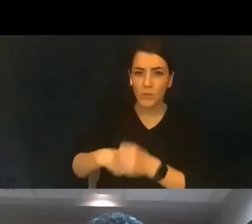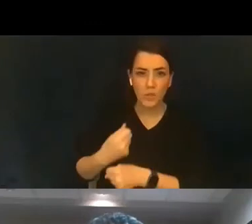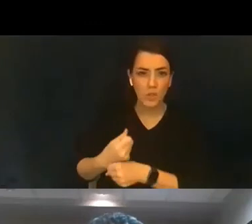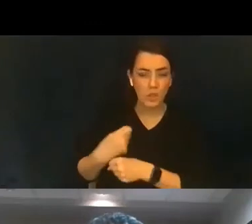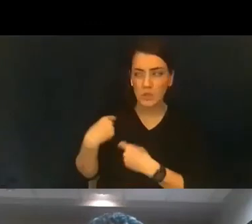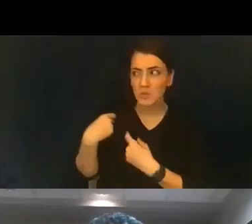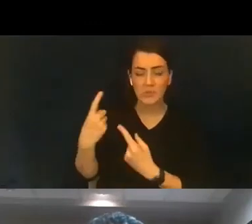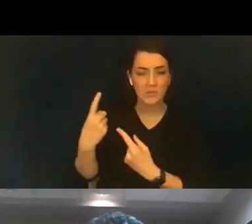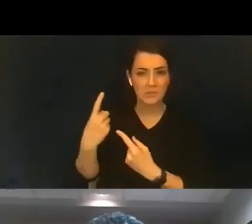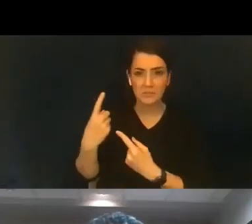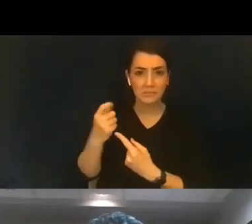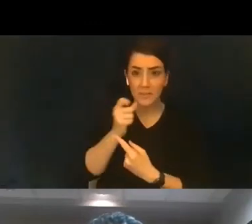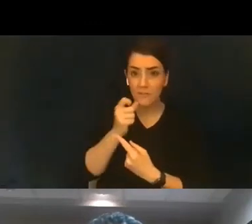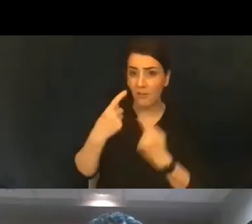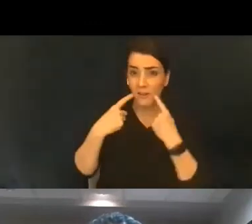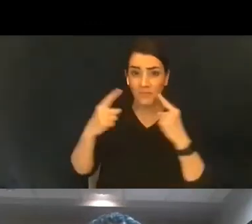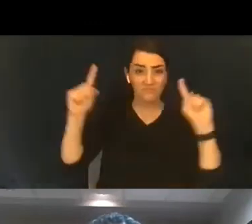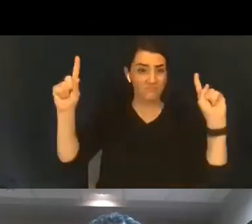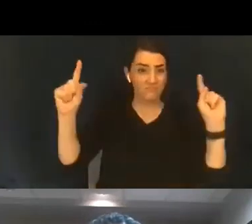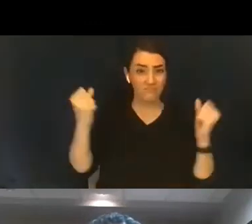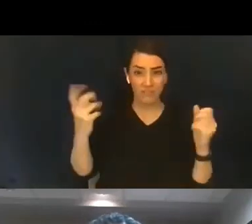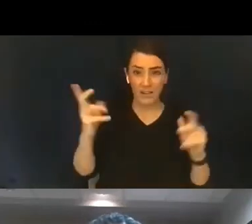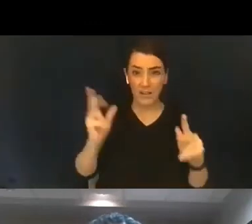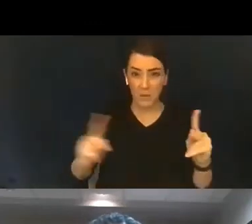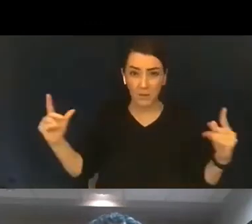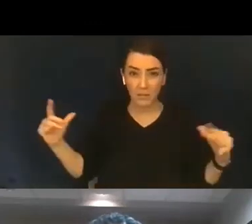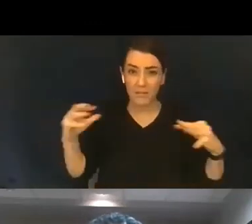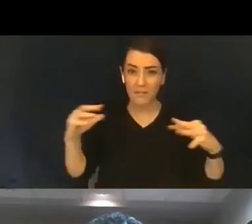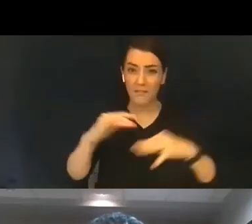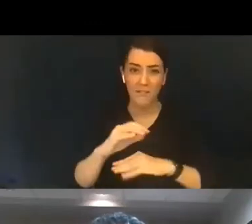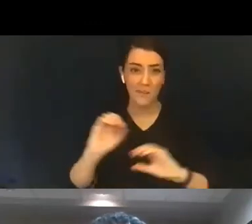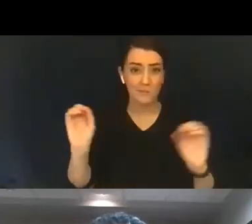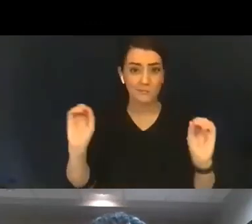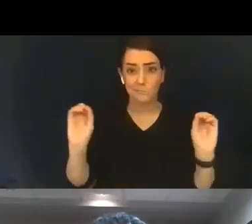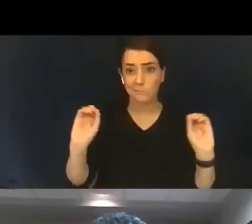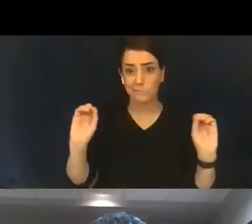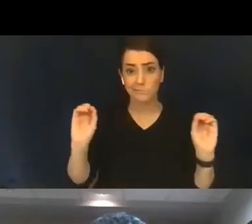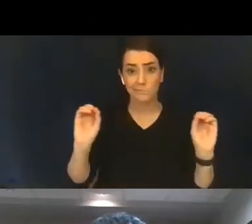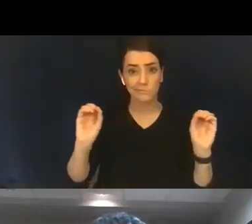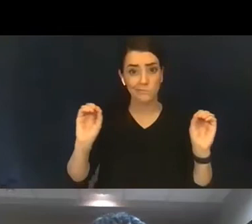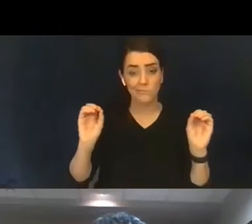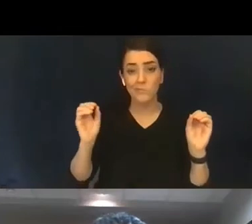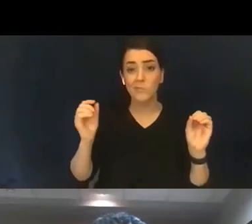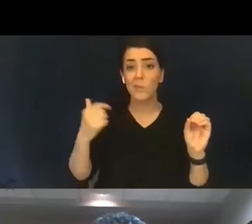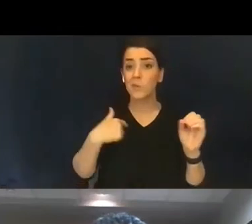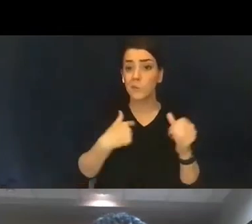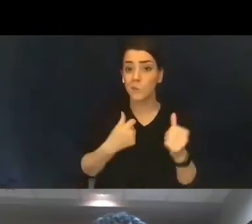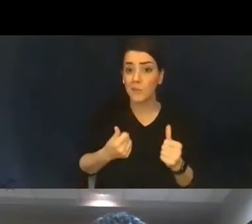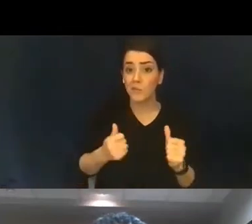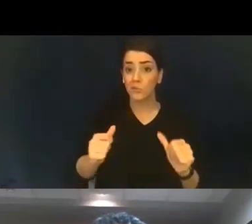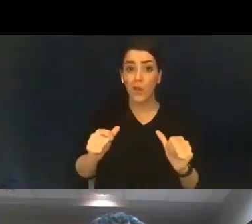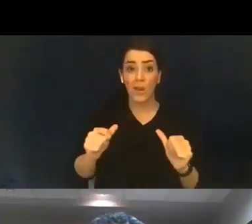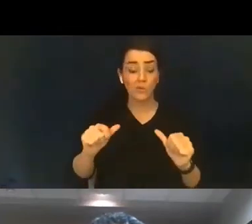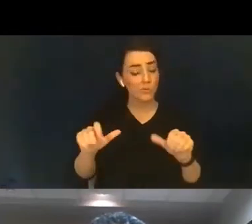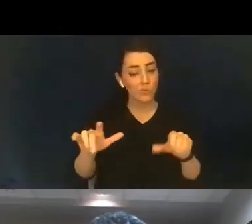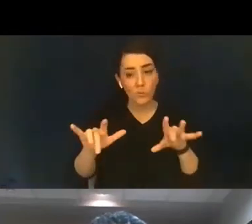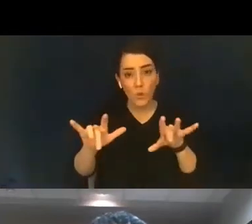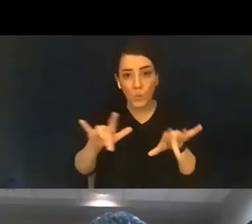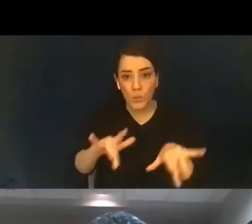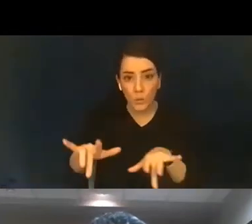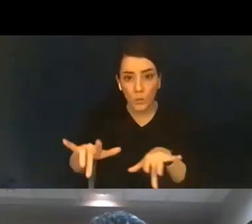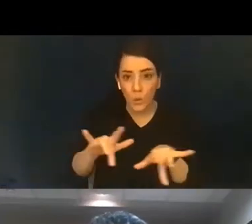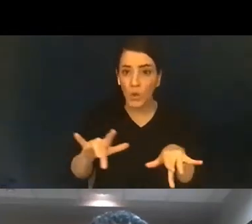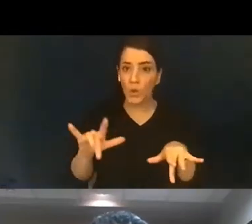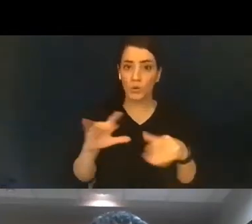and we've made many attempts to record stories, video documentaries